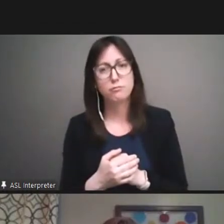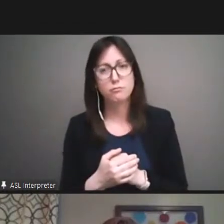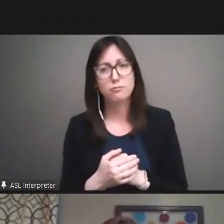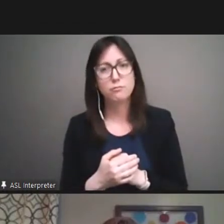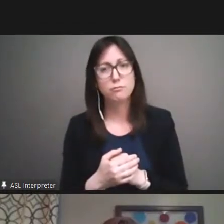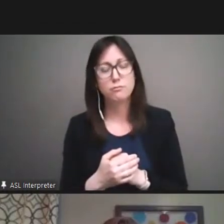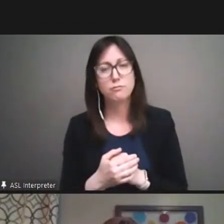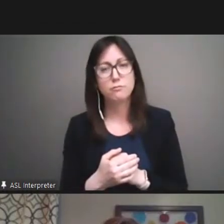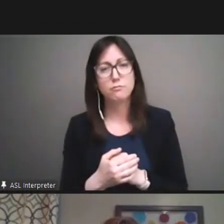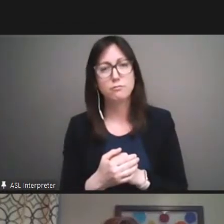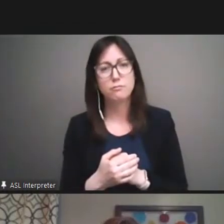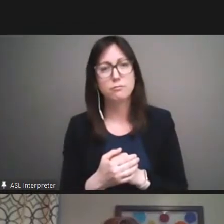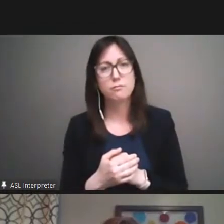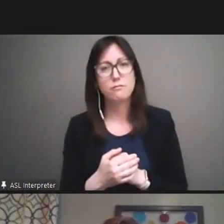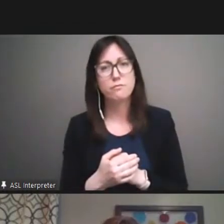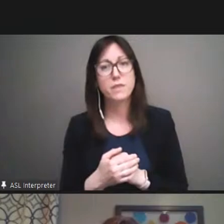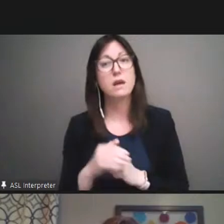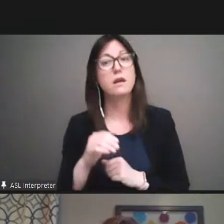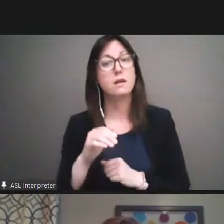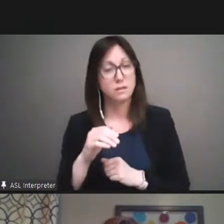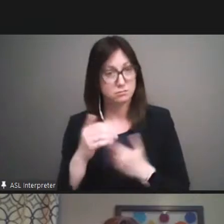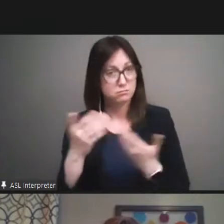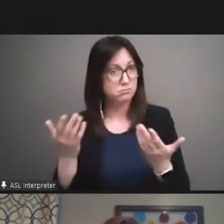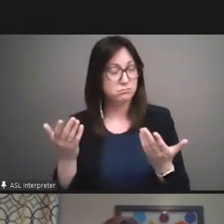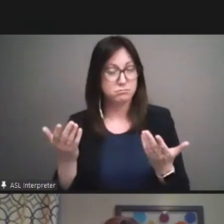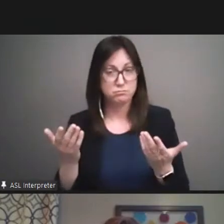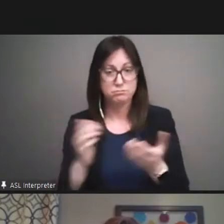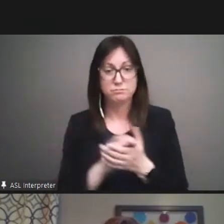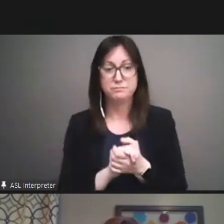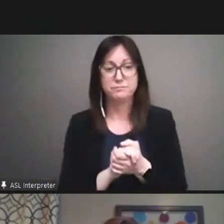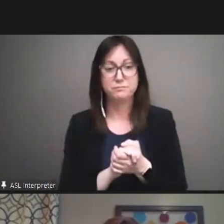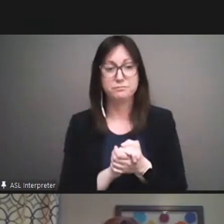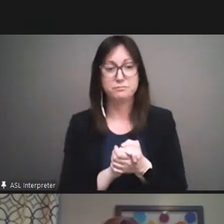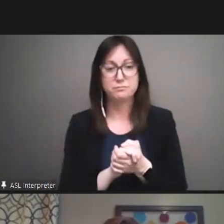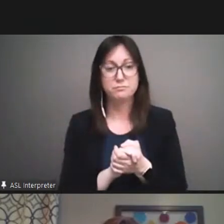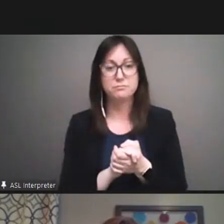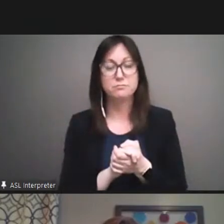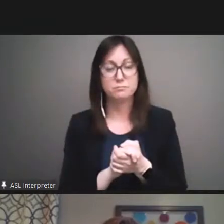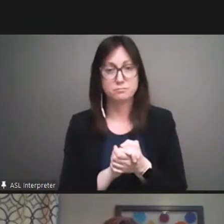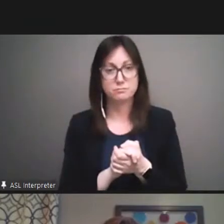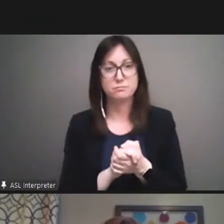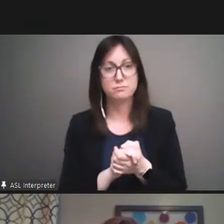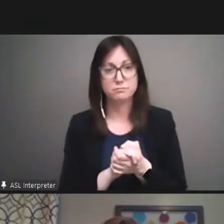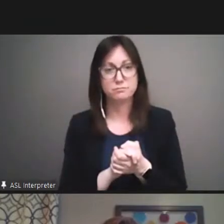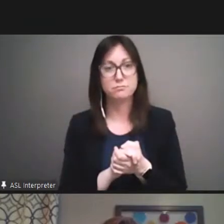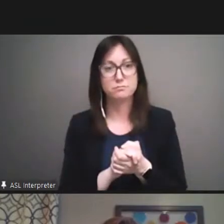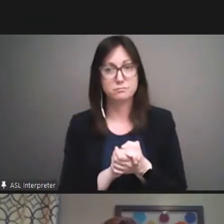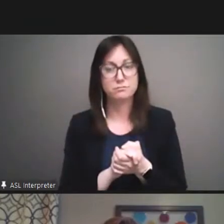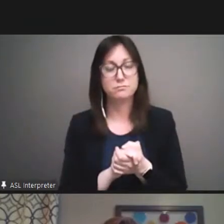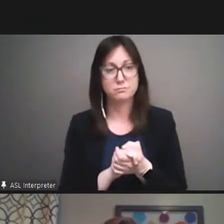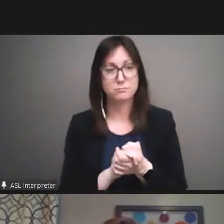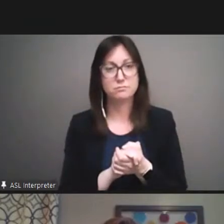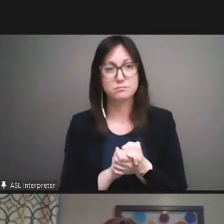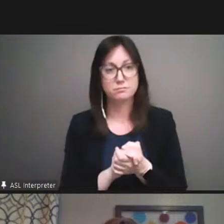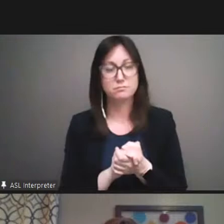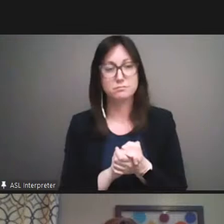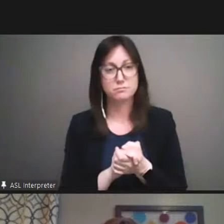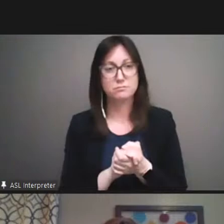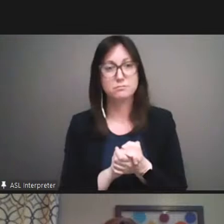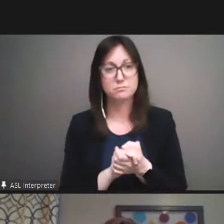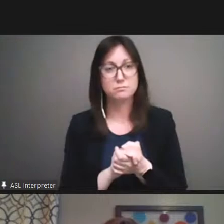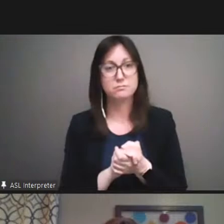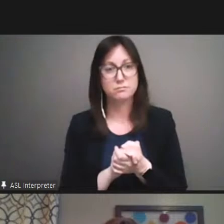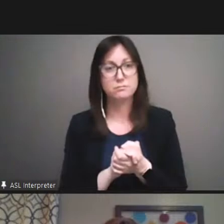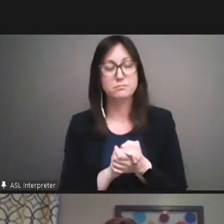that organization or person, whether it be a friend or a municipal leader or any politician or a student leader,